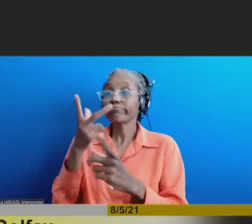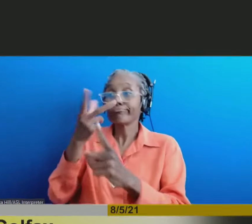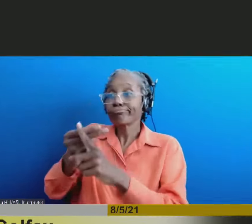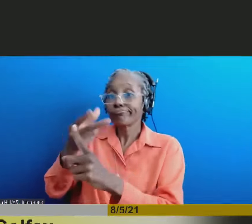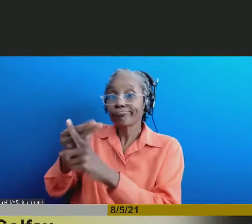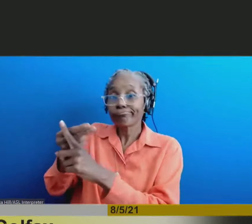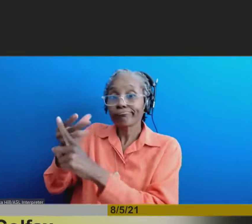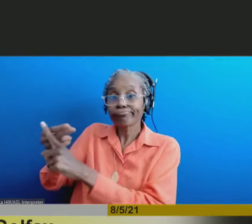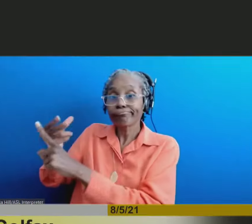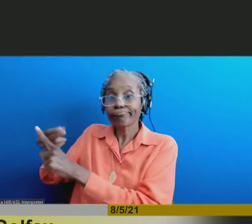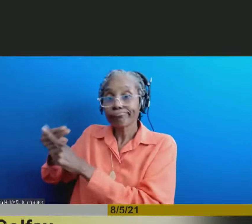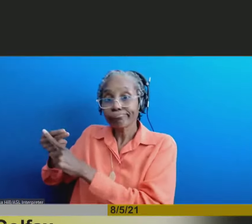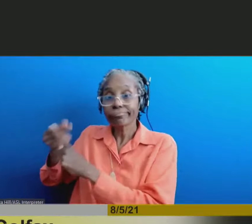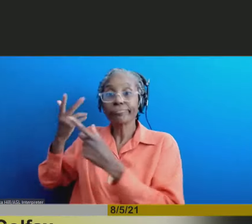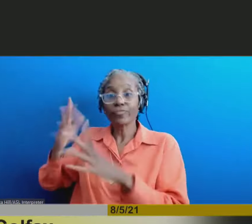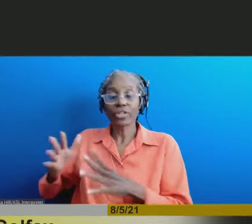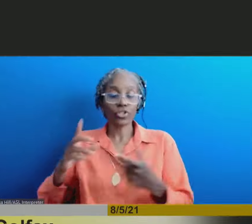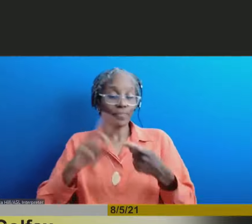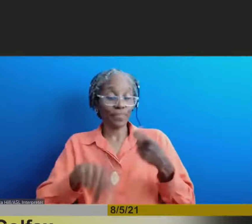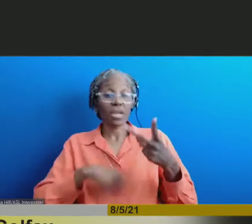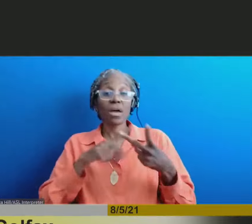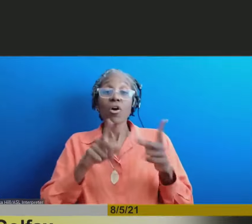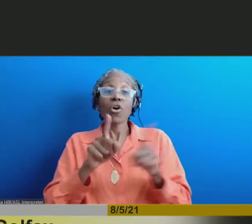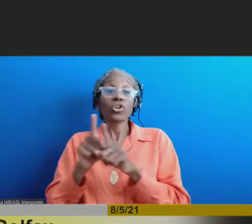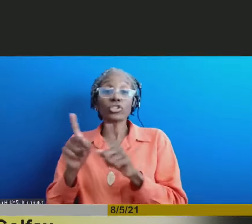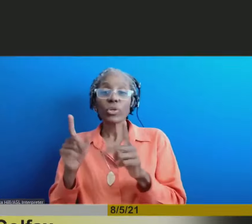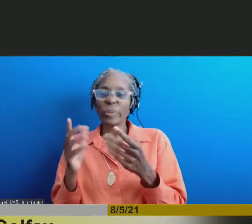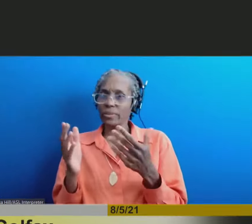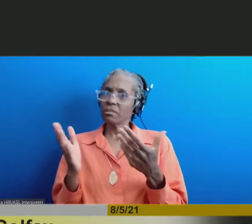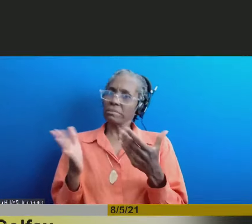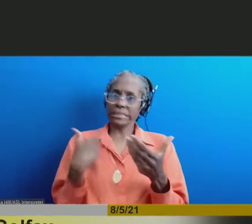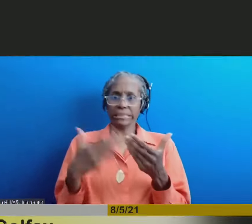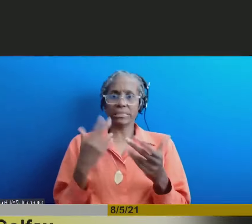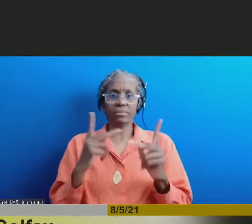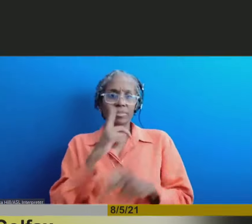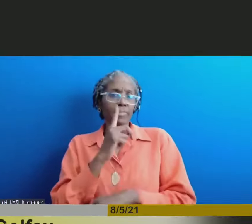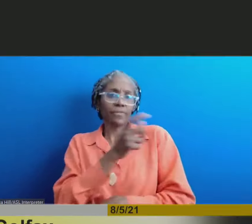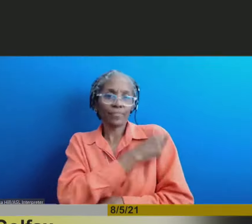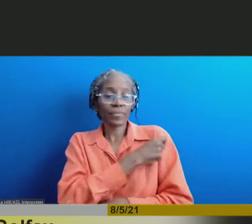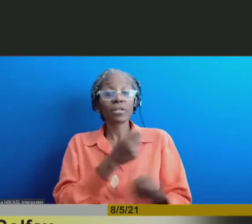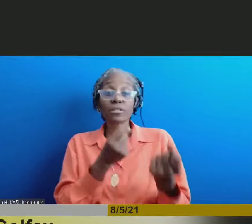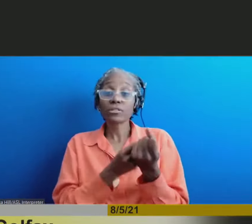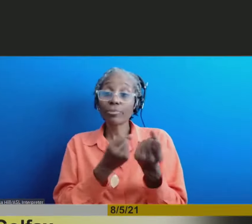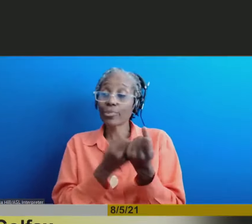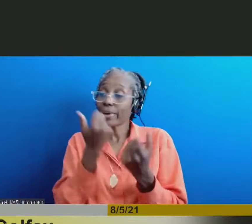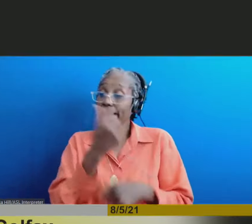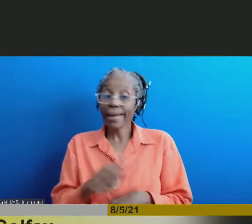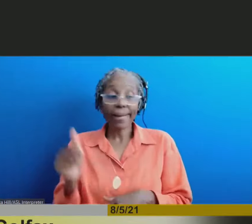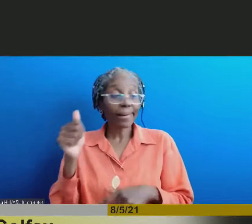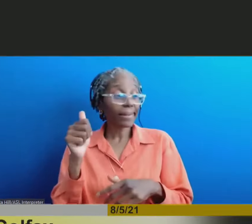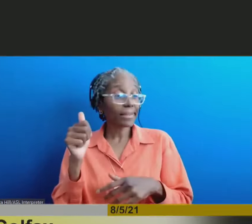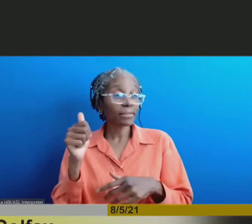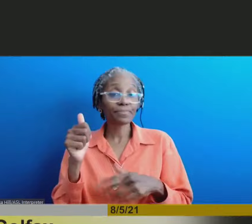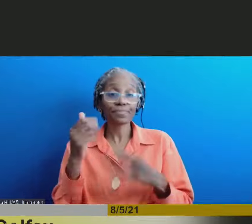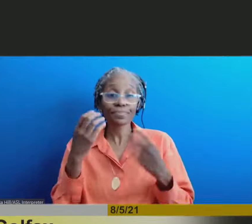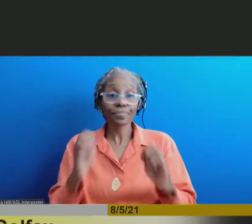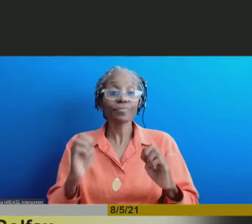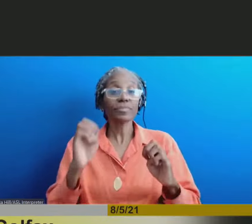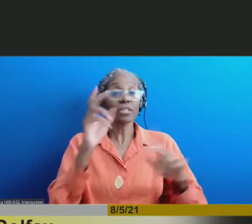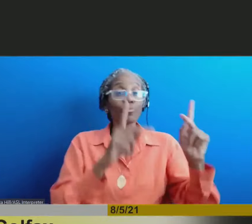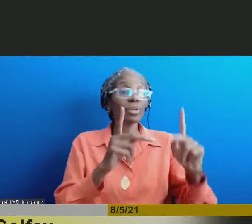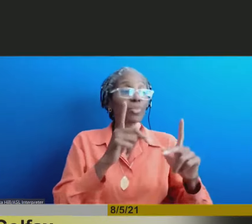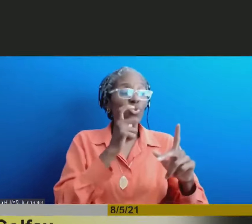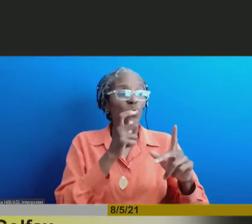part, though, is now that we've made it as easy for people to get vaccinated, we support efforts to make it hard for people not